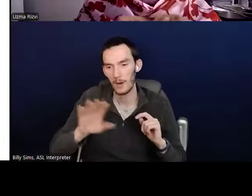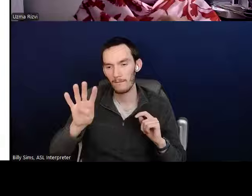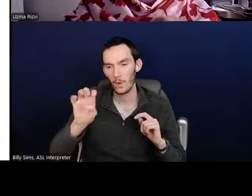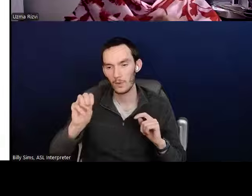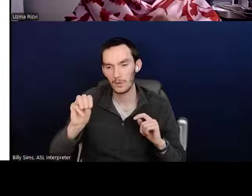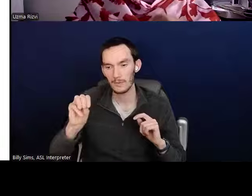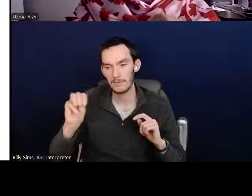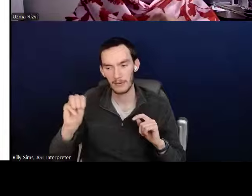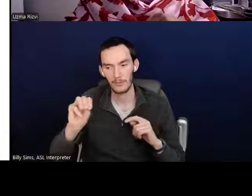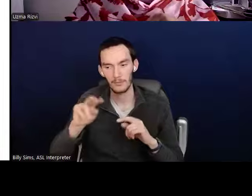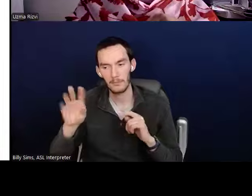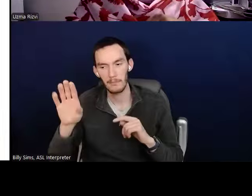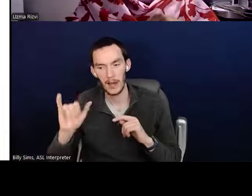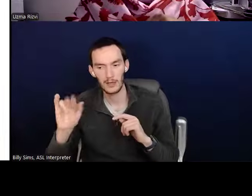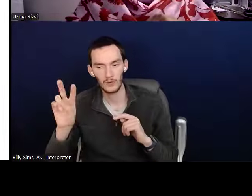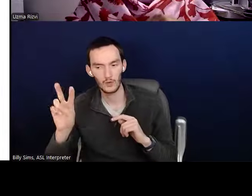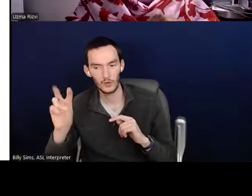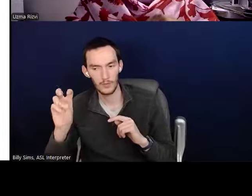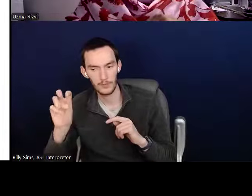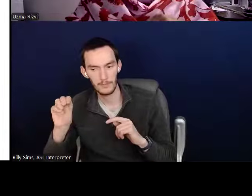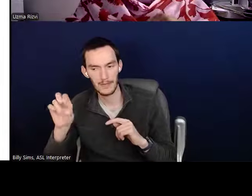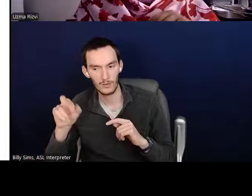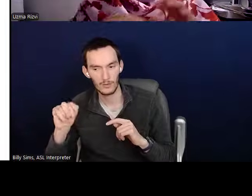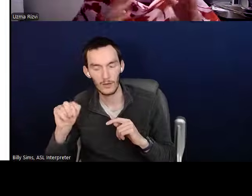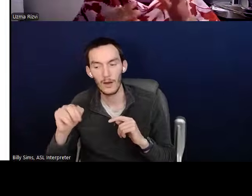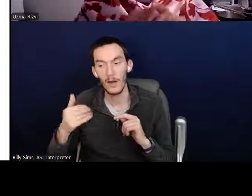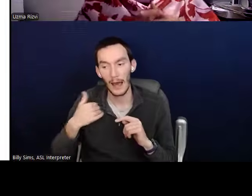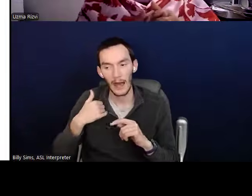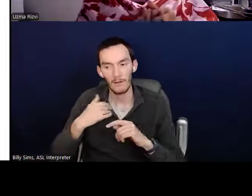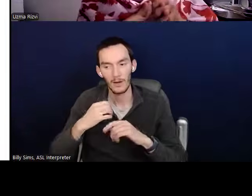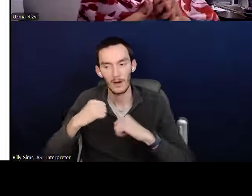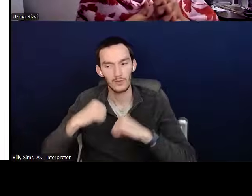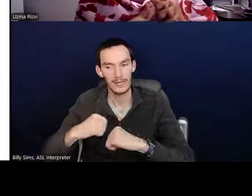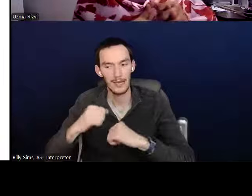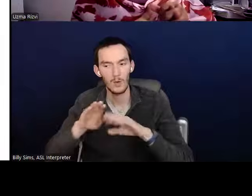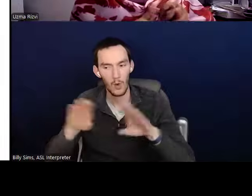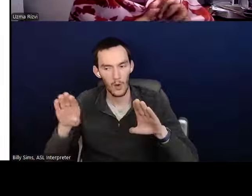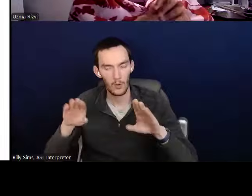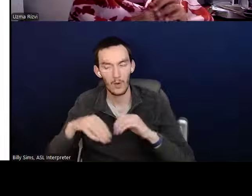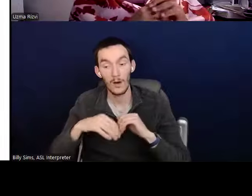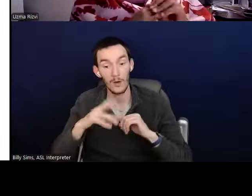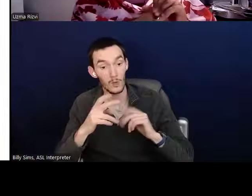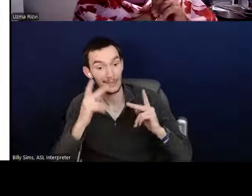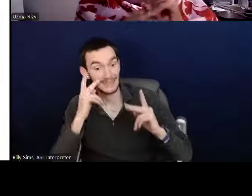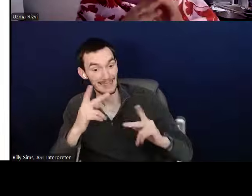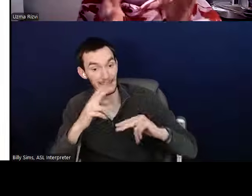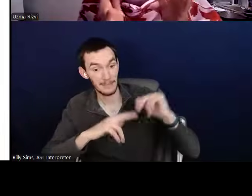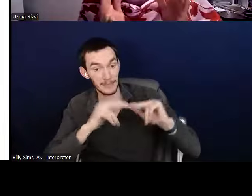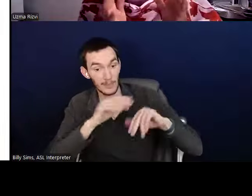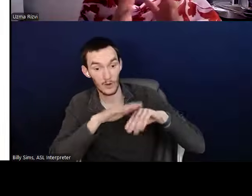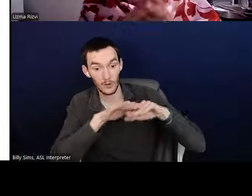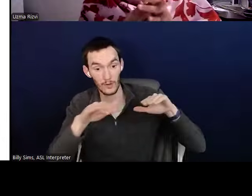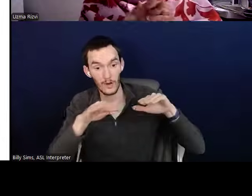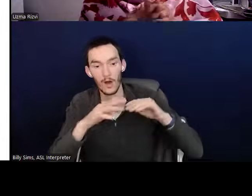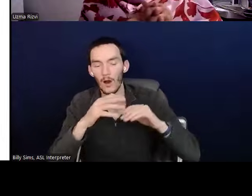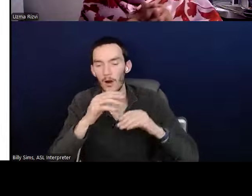200 meters, consists of a huge retaining wall with inner fillings surmounted by structures. The buildings visible on the surface are made primarily of